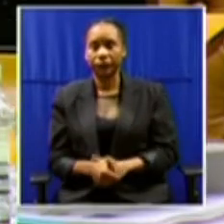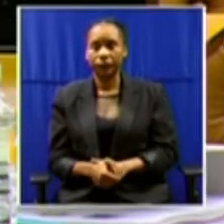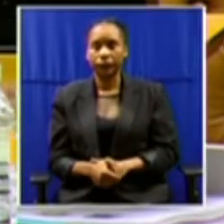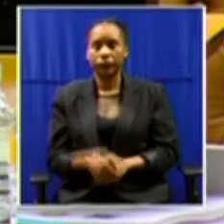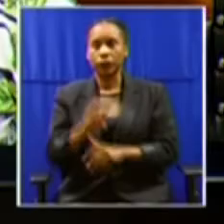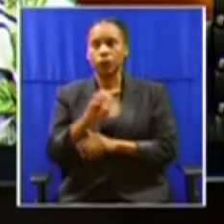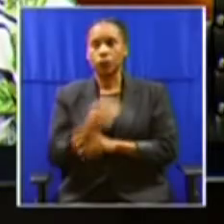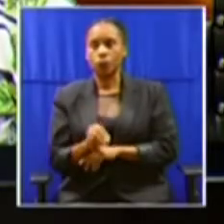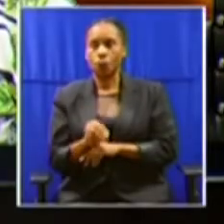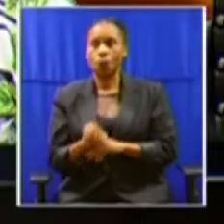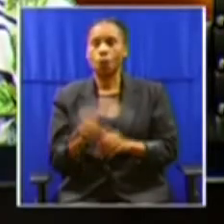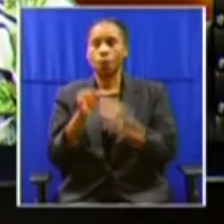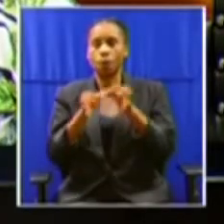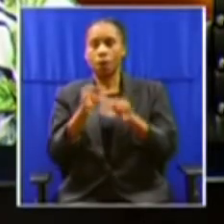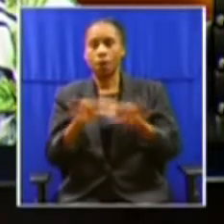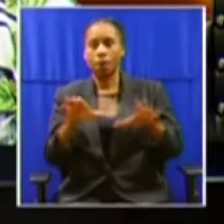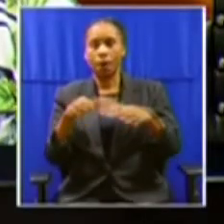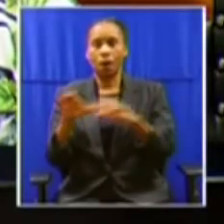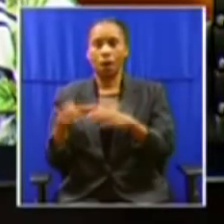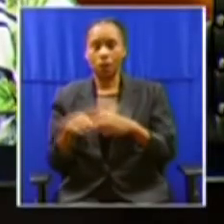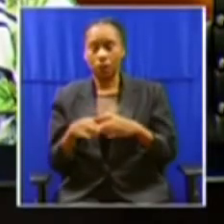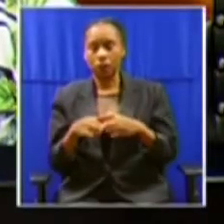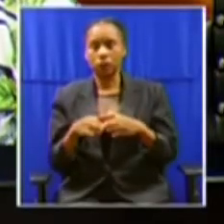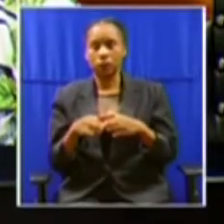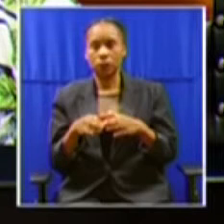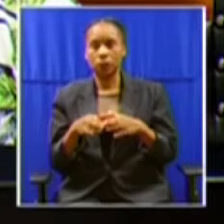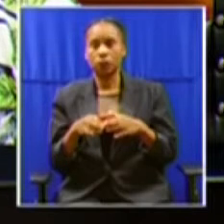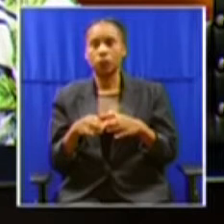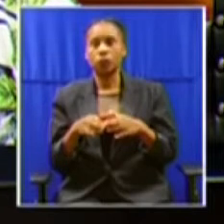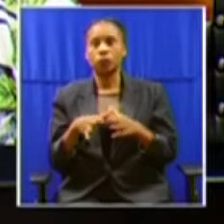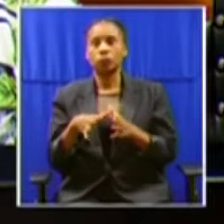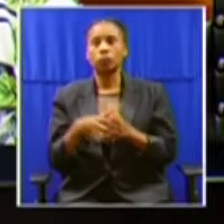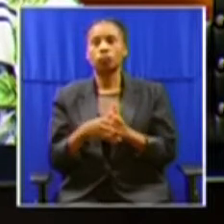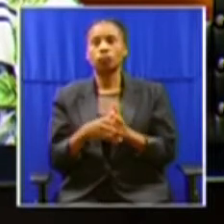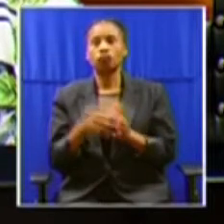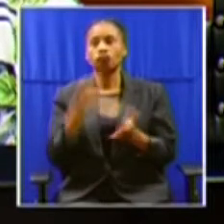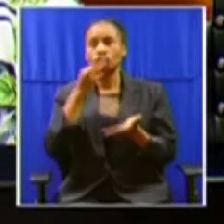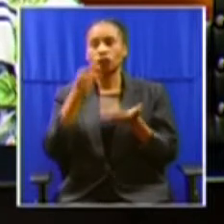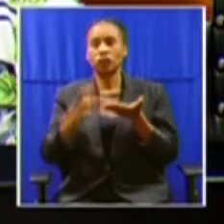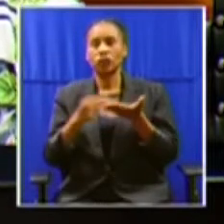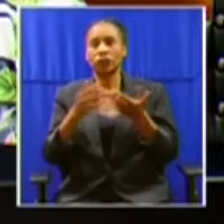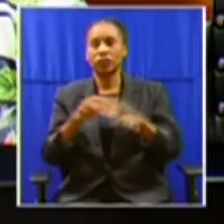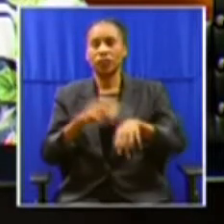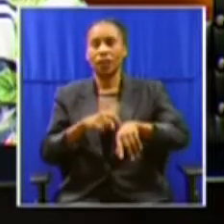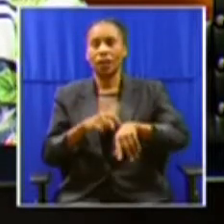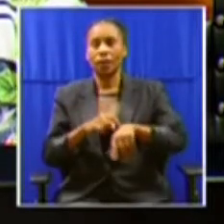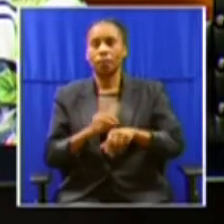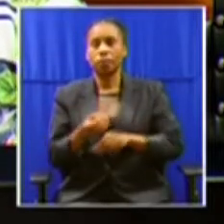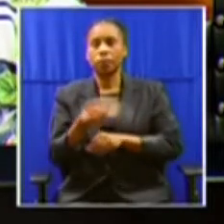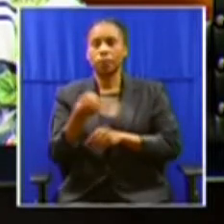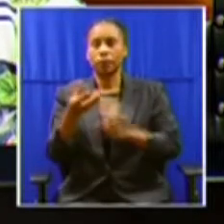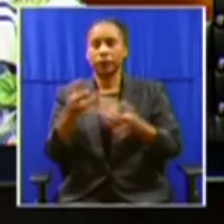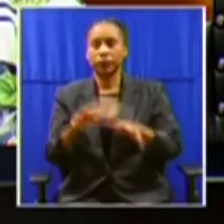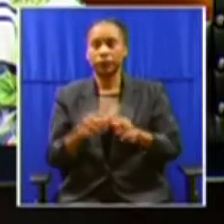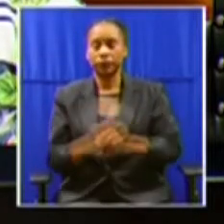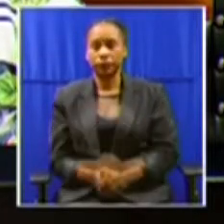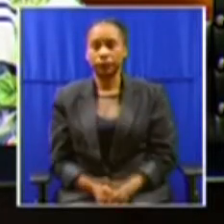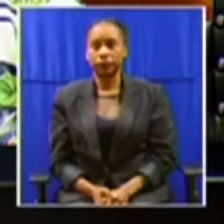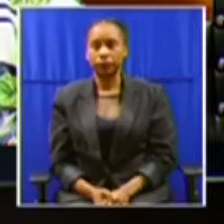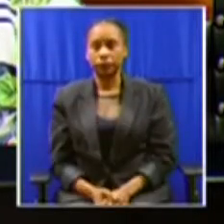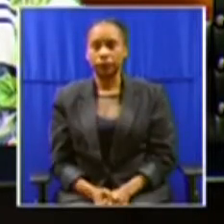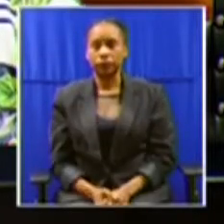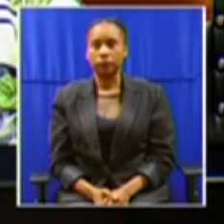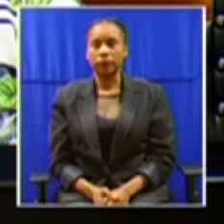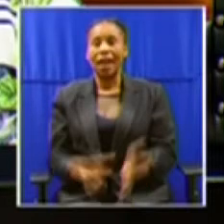So the parties have given a notice on time. We must